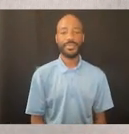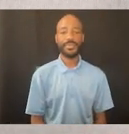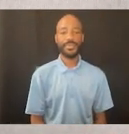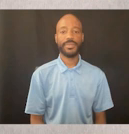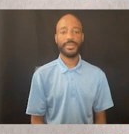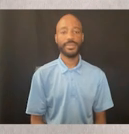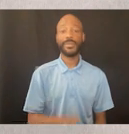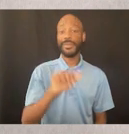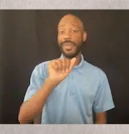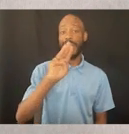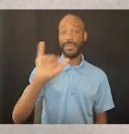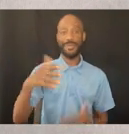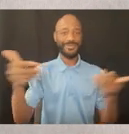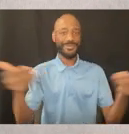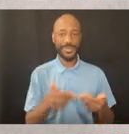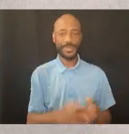Welcome, Amy.